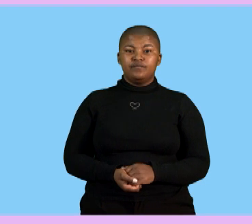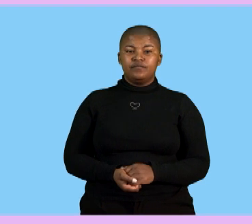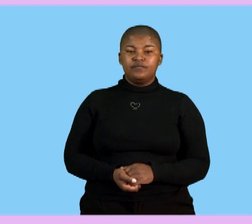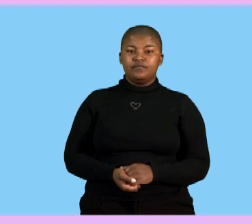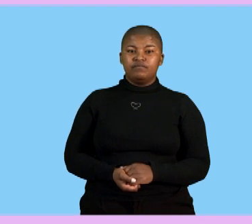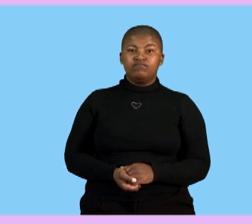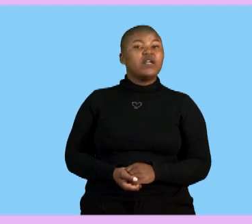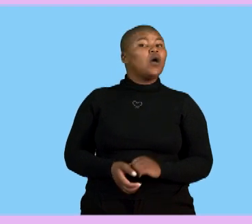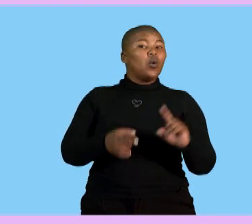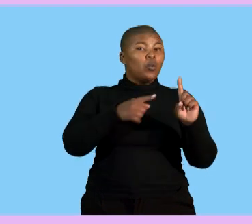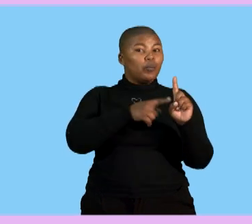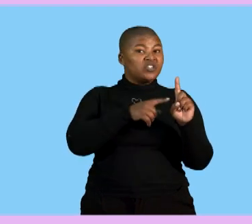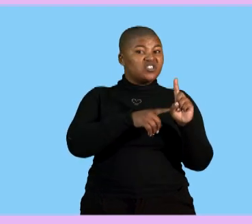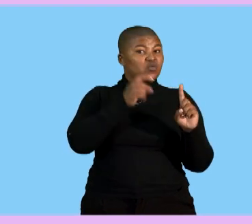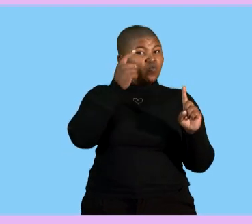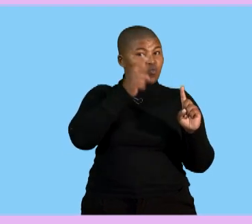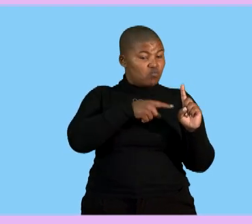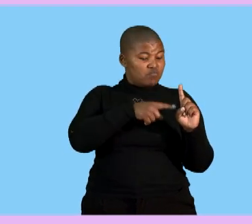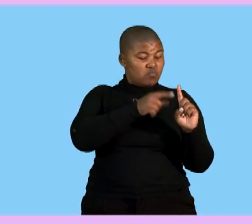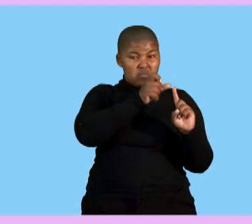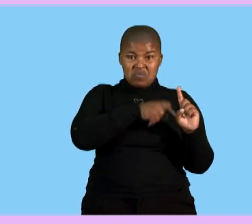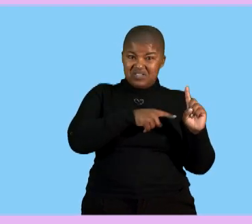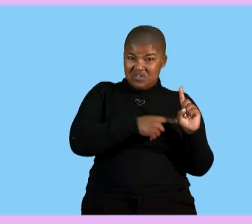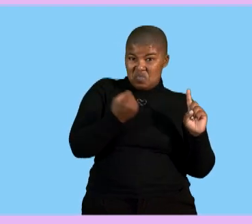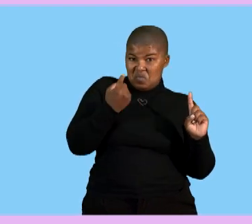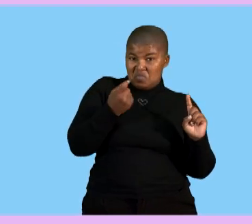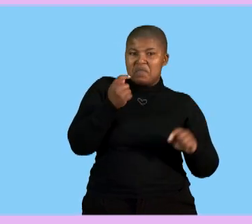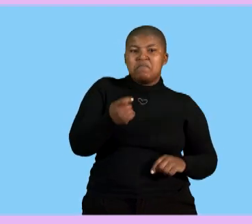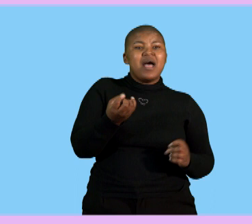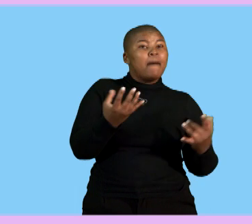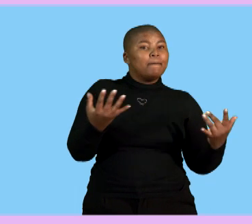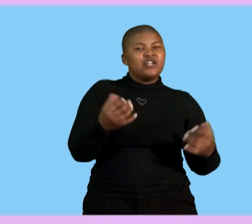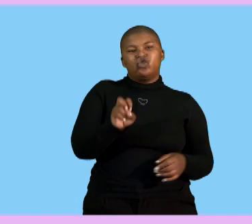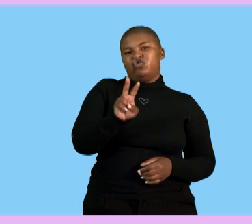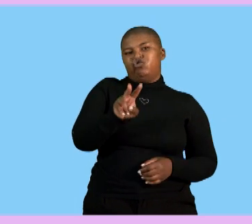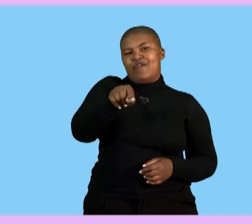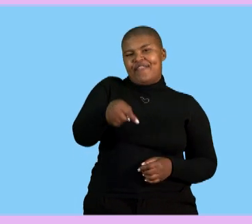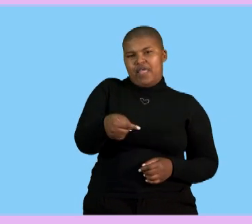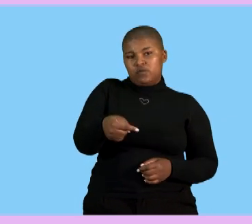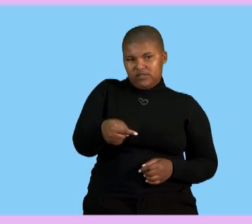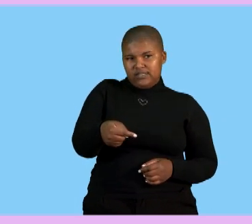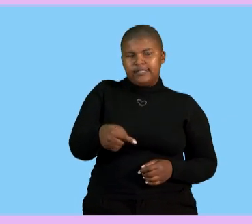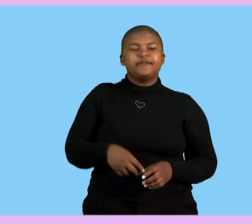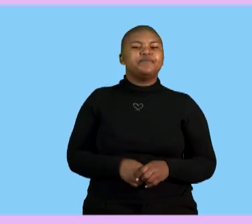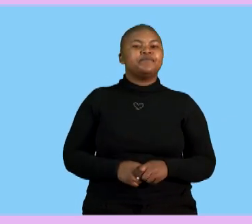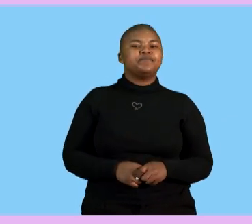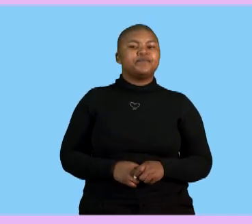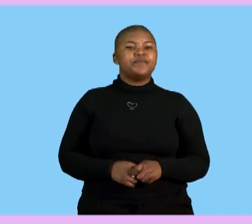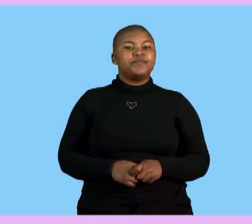is going, that person will pay 2,000 Rand. And